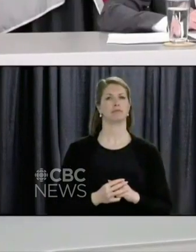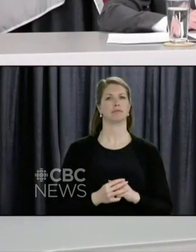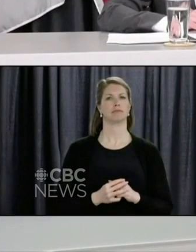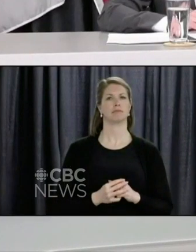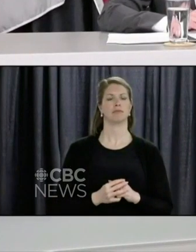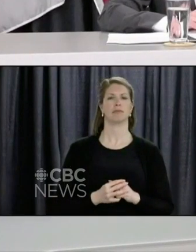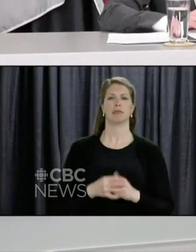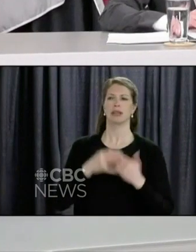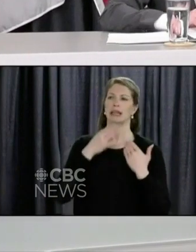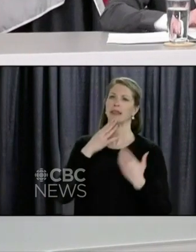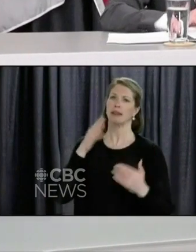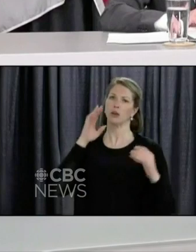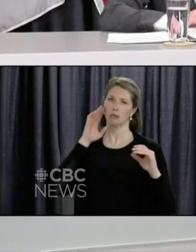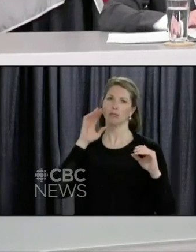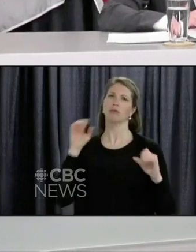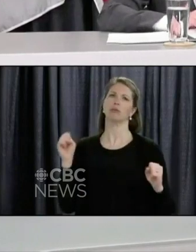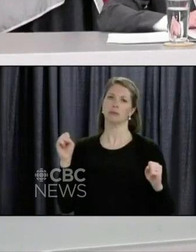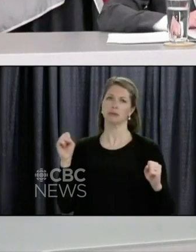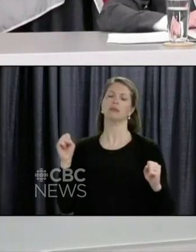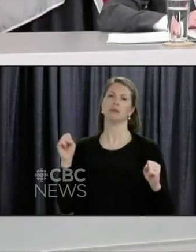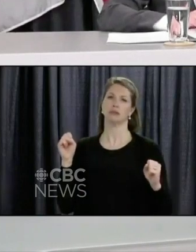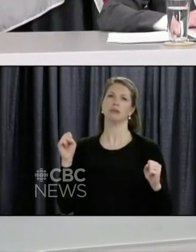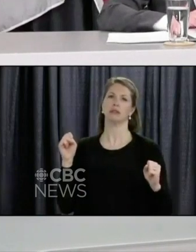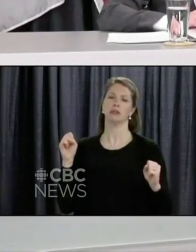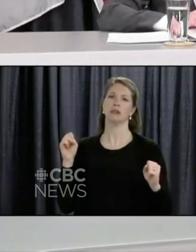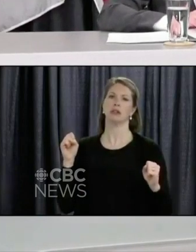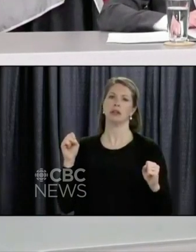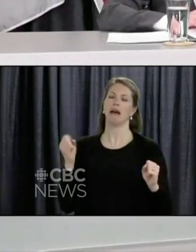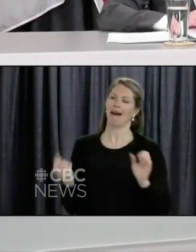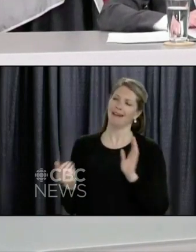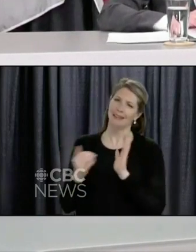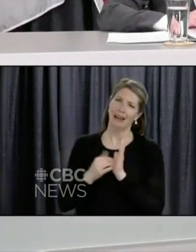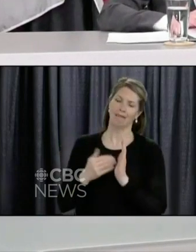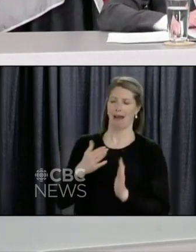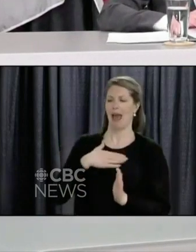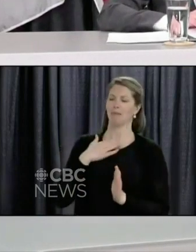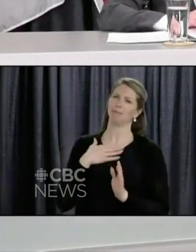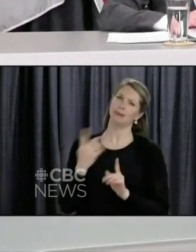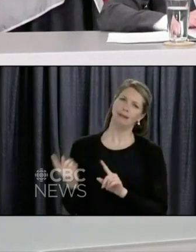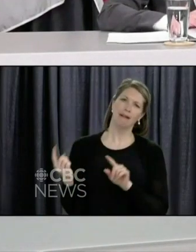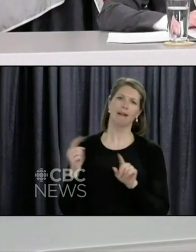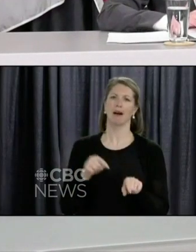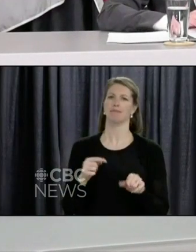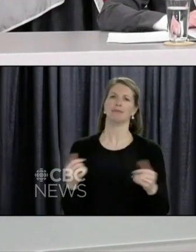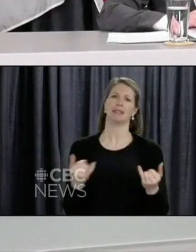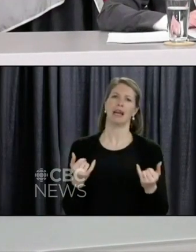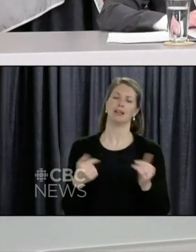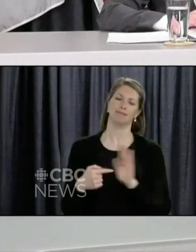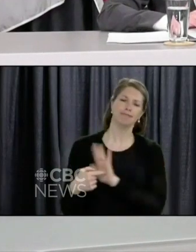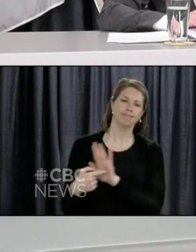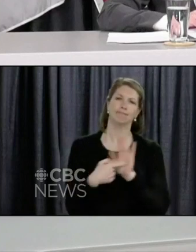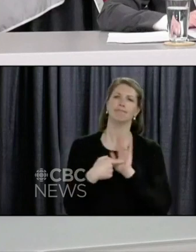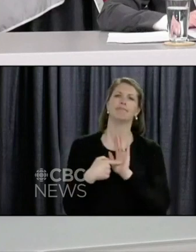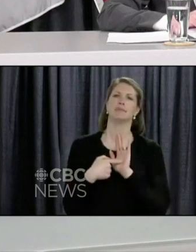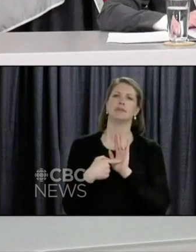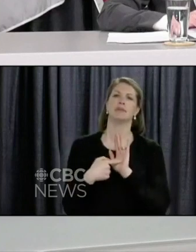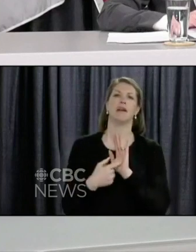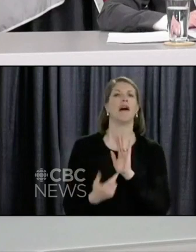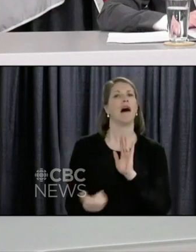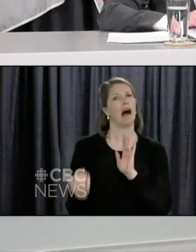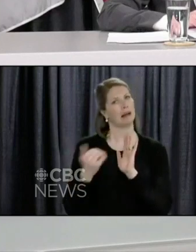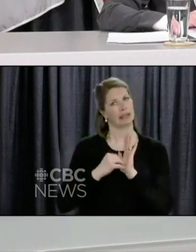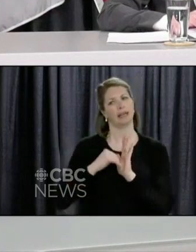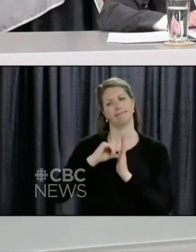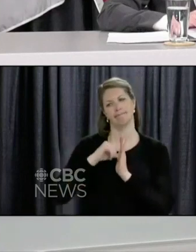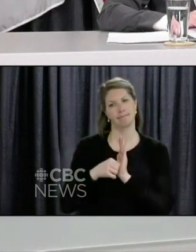So thank you, Premier, for allowing our group to present at this daily briefing. So this really is a collective effort through a